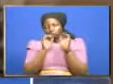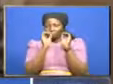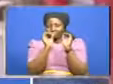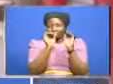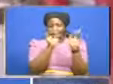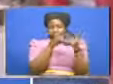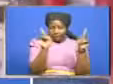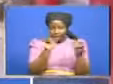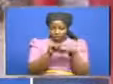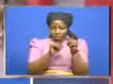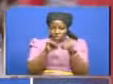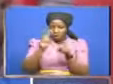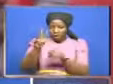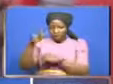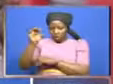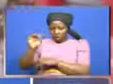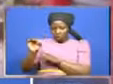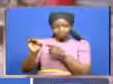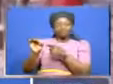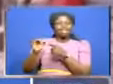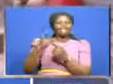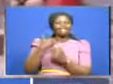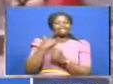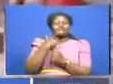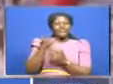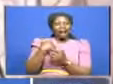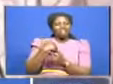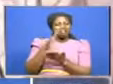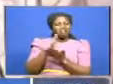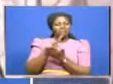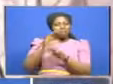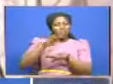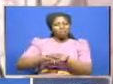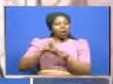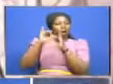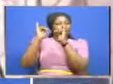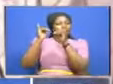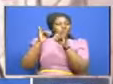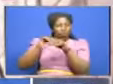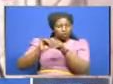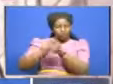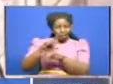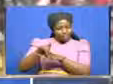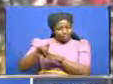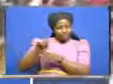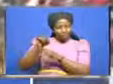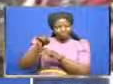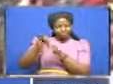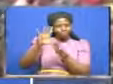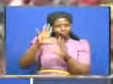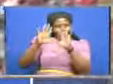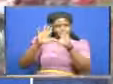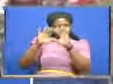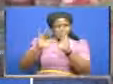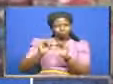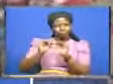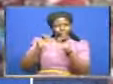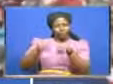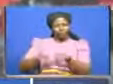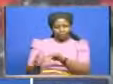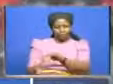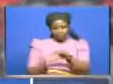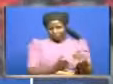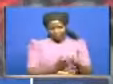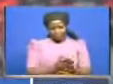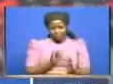to World Health Organization, there is some good news: the novel coronavirus is suppressible. And the authorities in